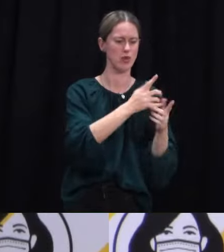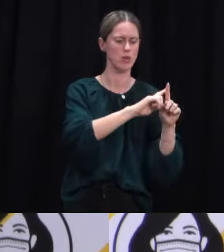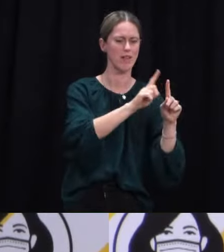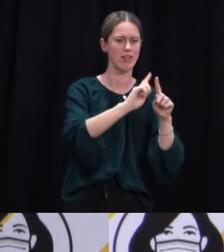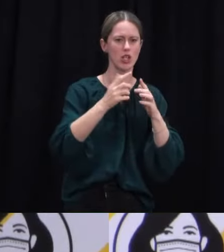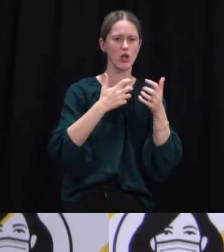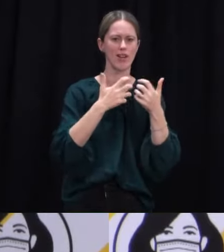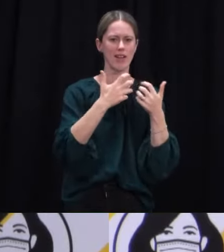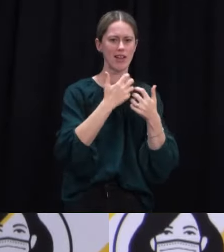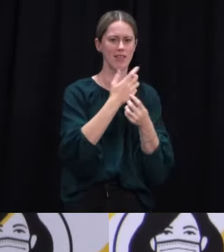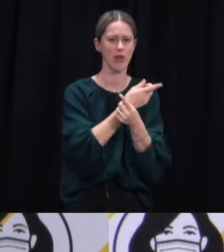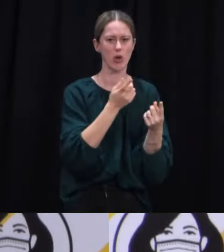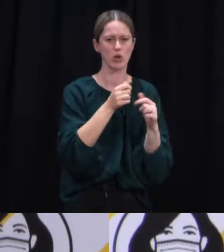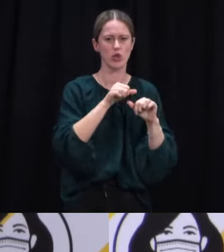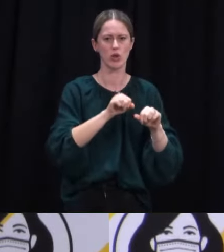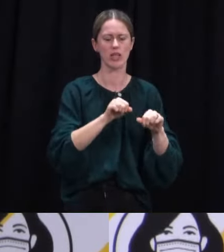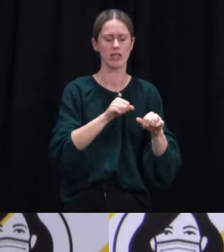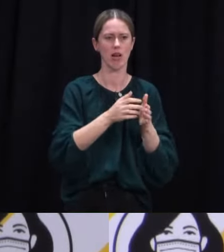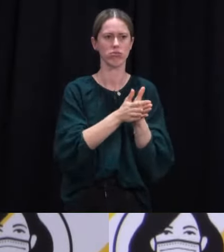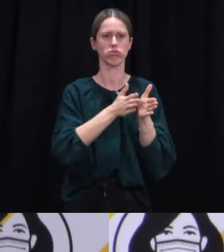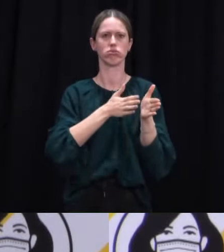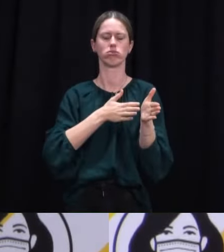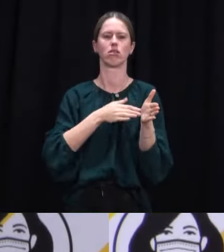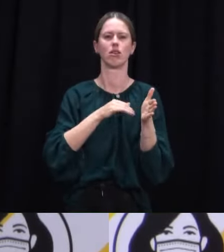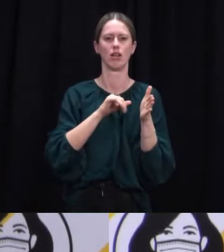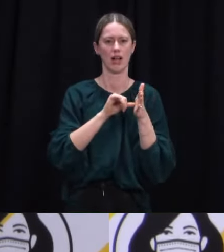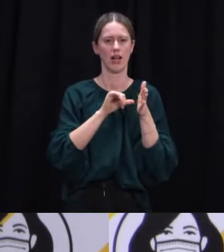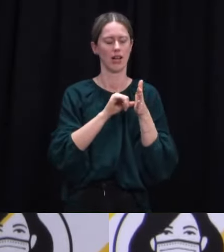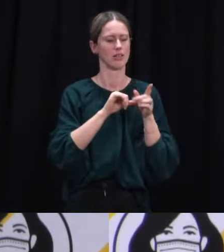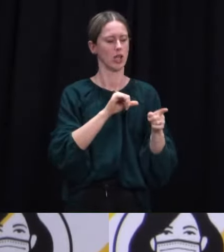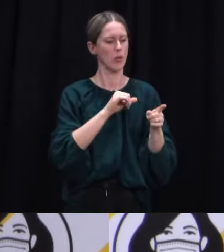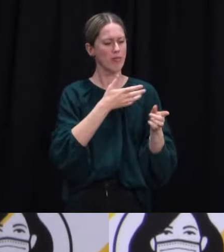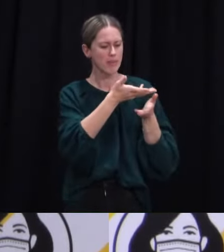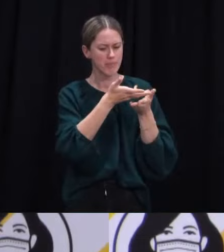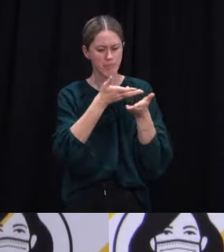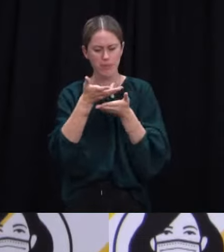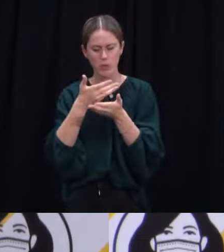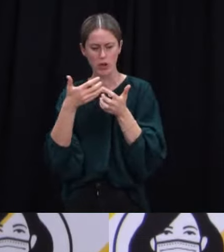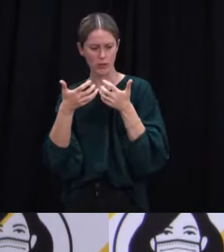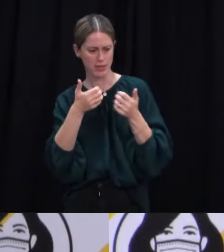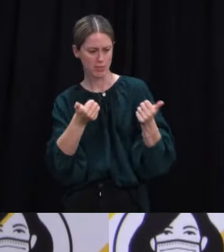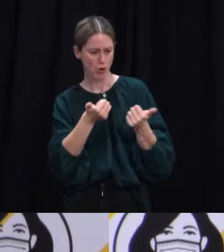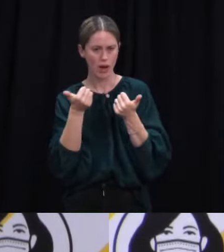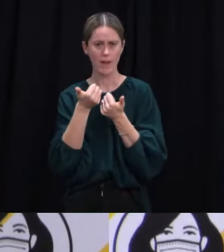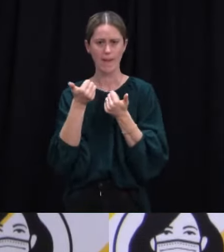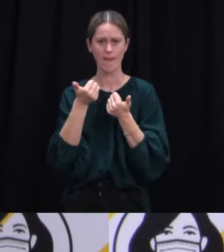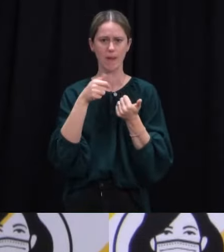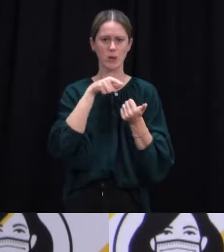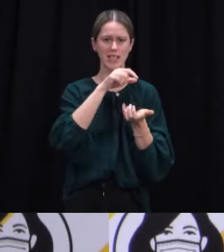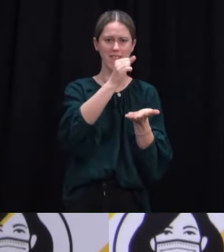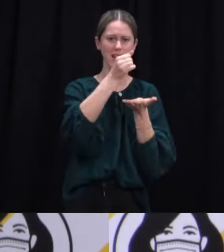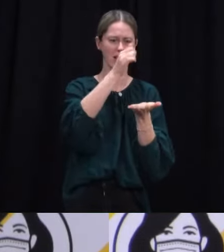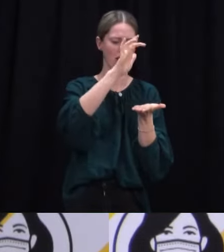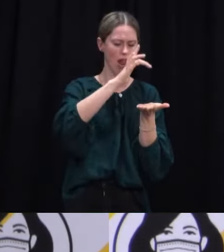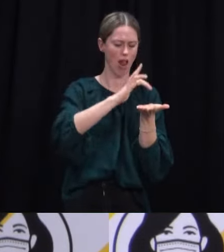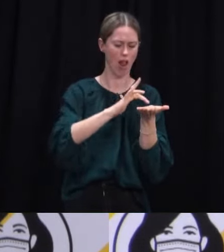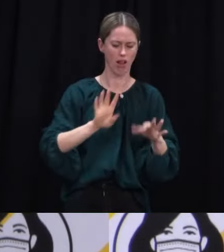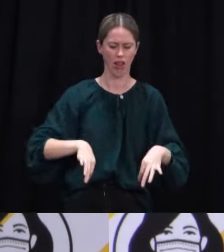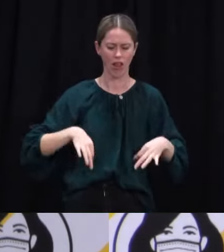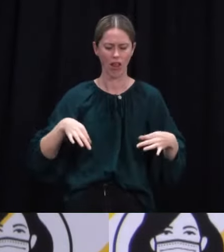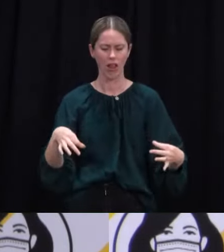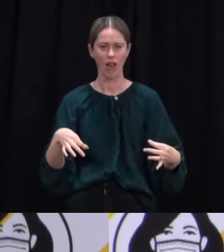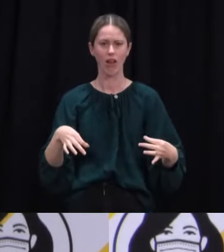those learners most in need. So we've been liaising with them around the state of their hardship funds. So are they starting to get depleted to the point where they may need some